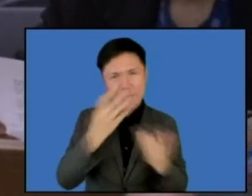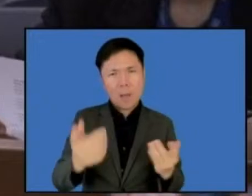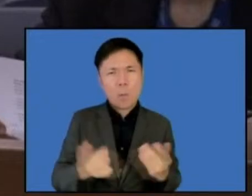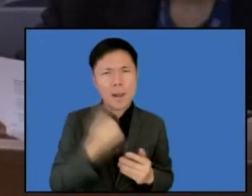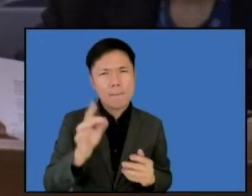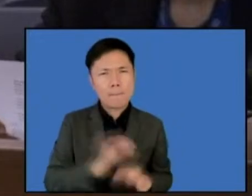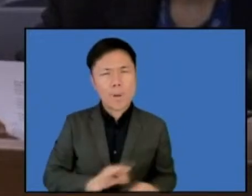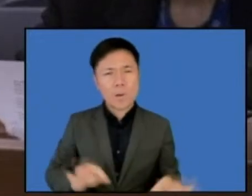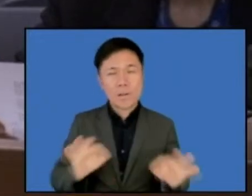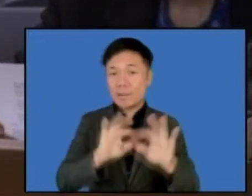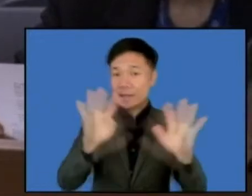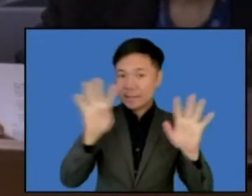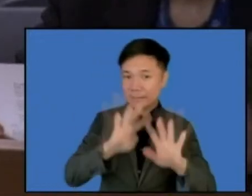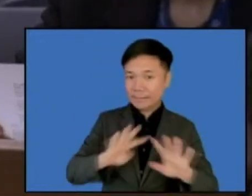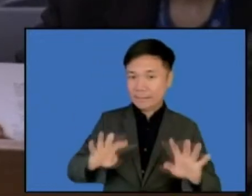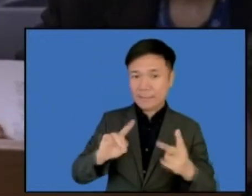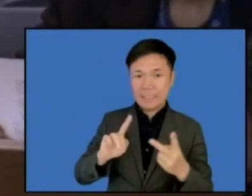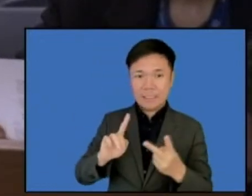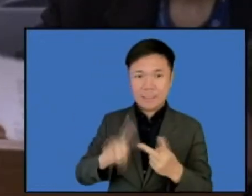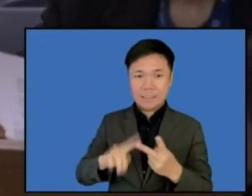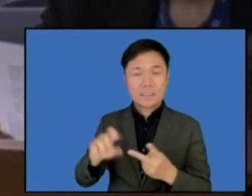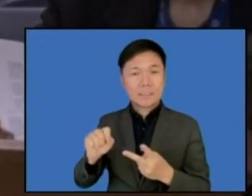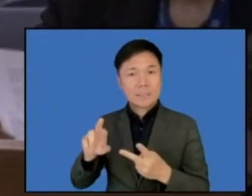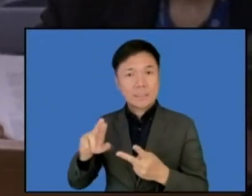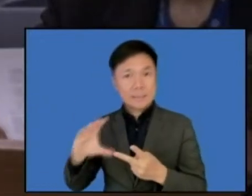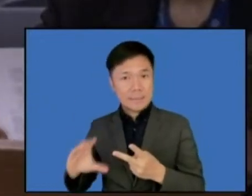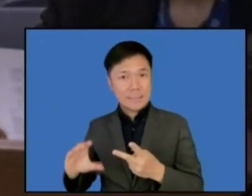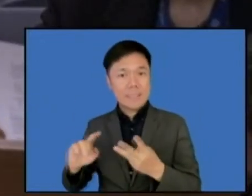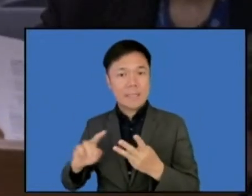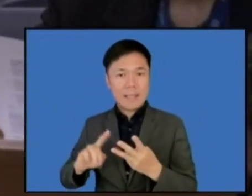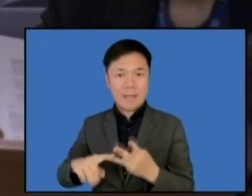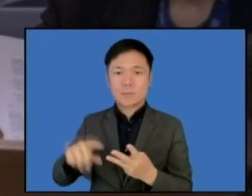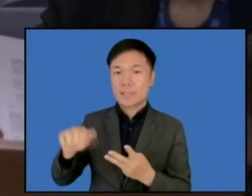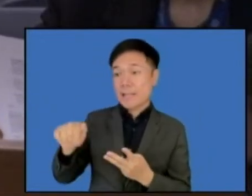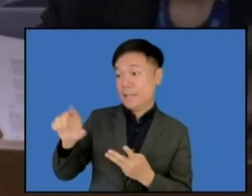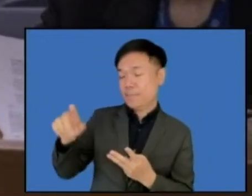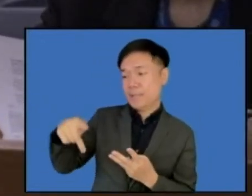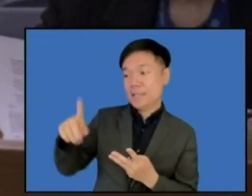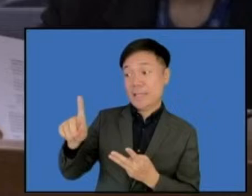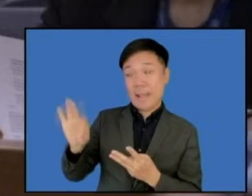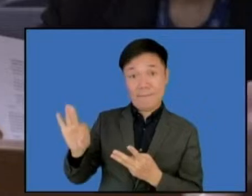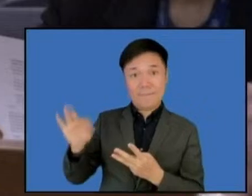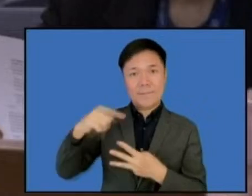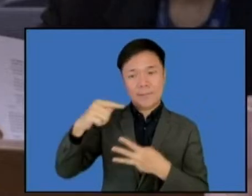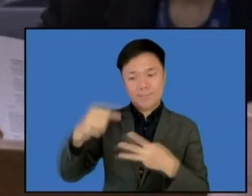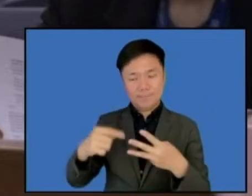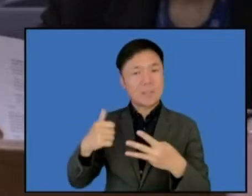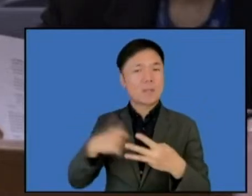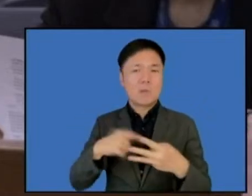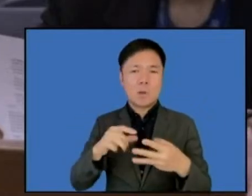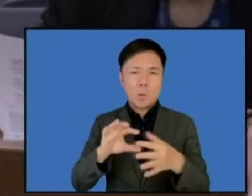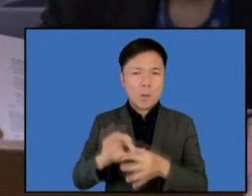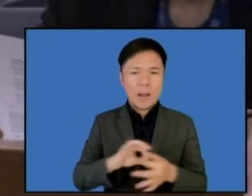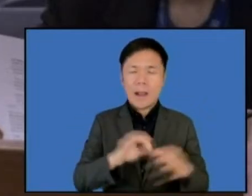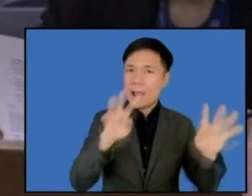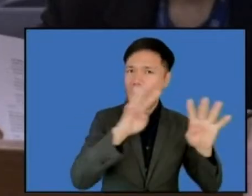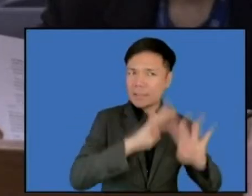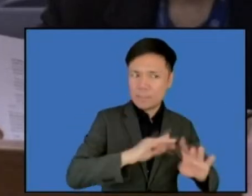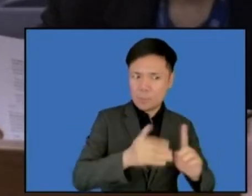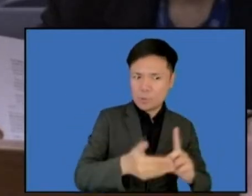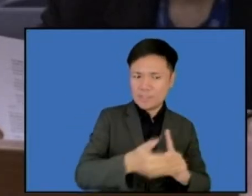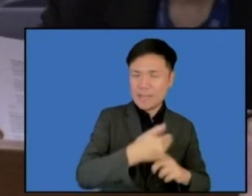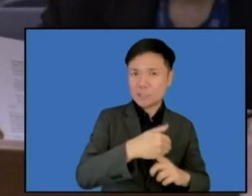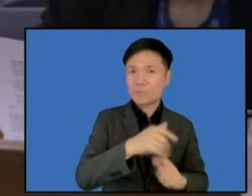ASEAN, SAARC, and the Pacific Island Forum. The ASEAN Committee on the Implementation of the ASEAN Declaration on Protection and Promotion of the Rights of